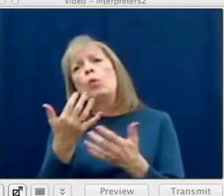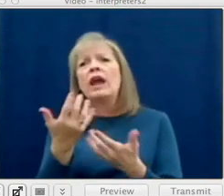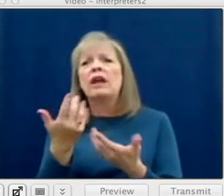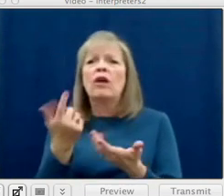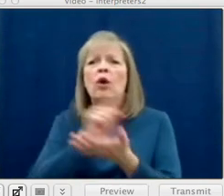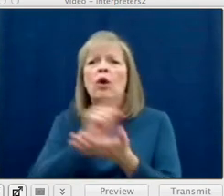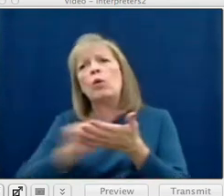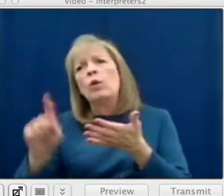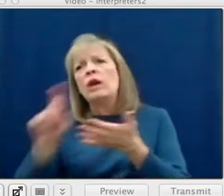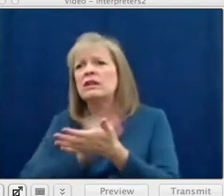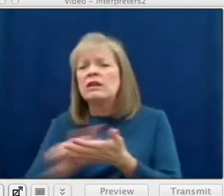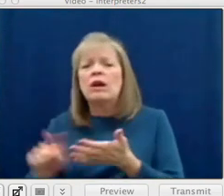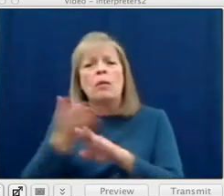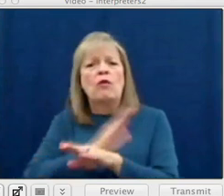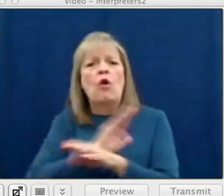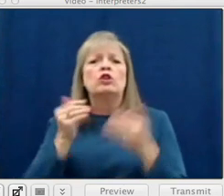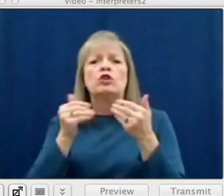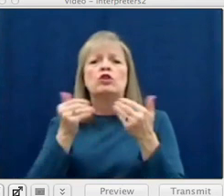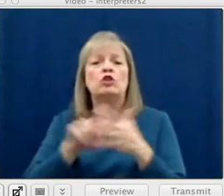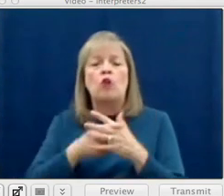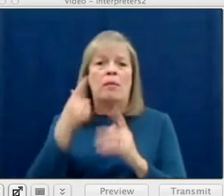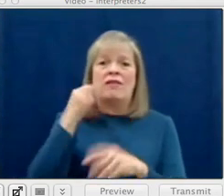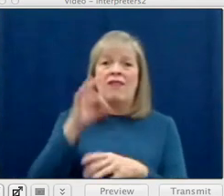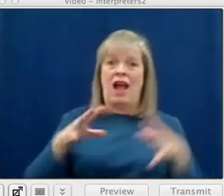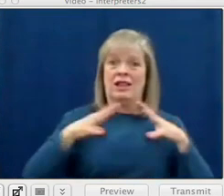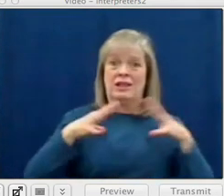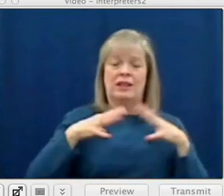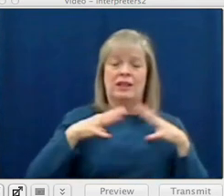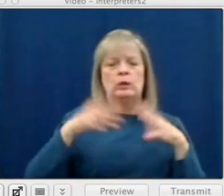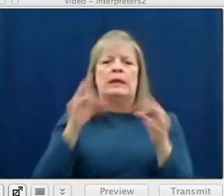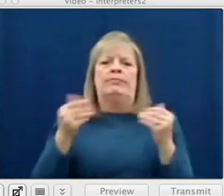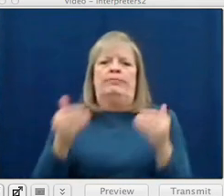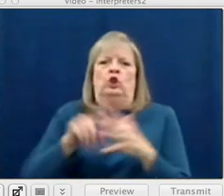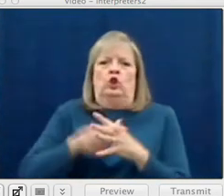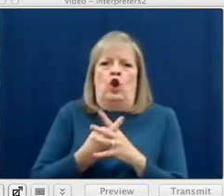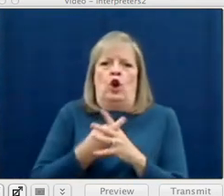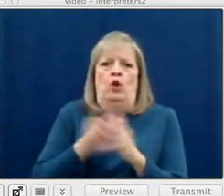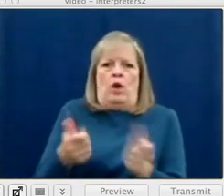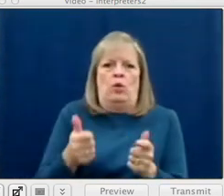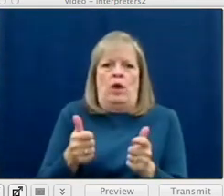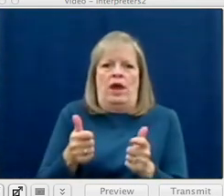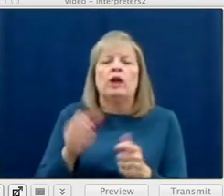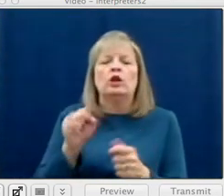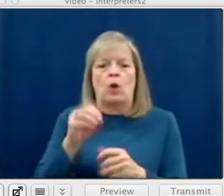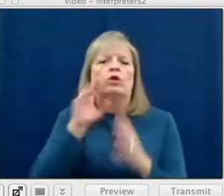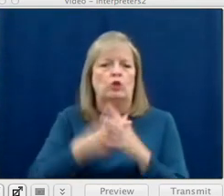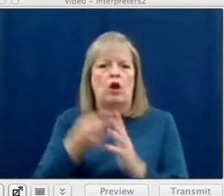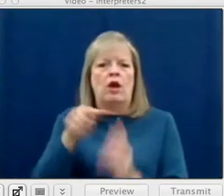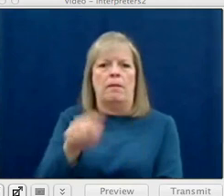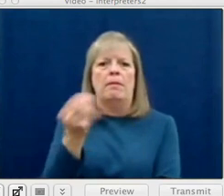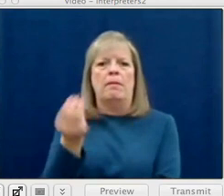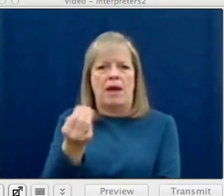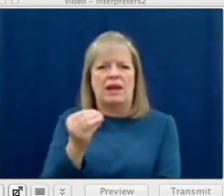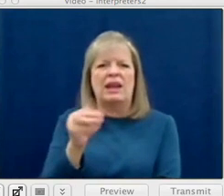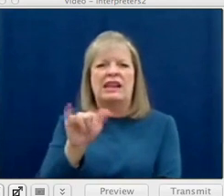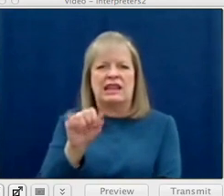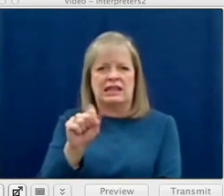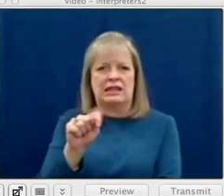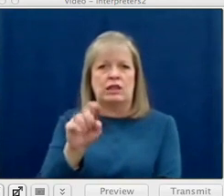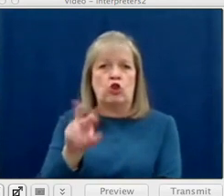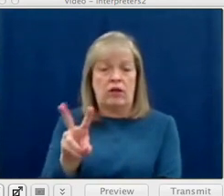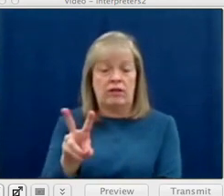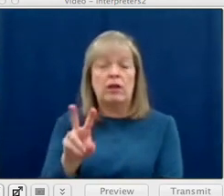start the listserv, but due to the holidays we wanted to get the listserv in, so it will actually start Monday. The best thing that you can do